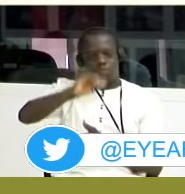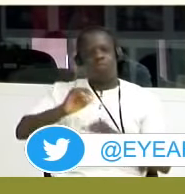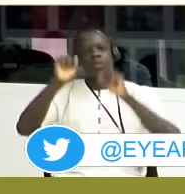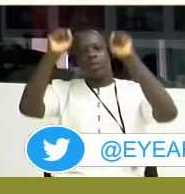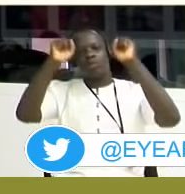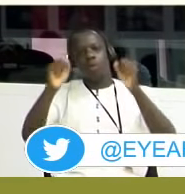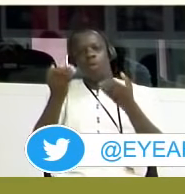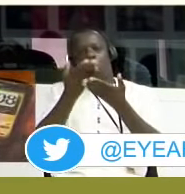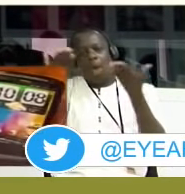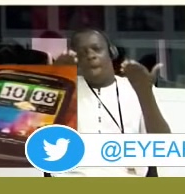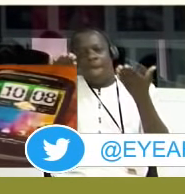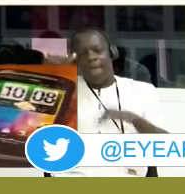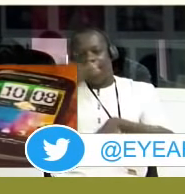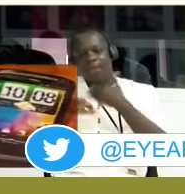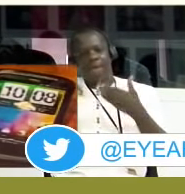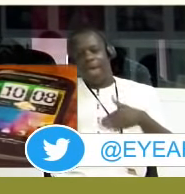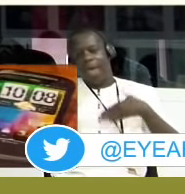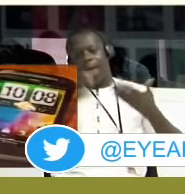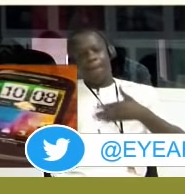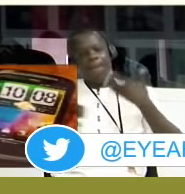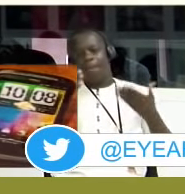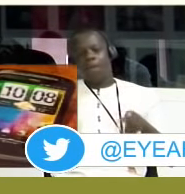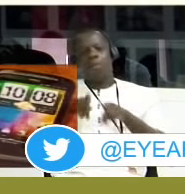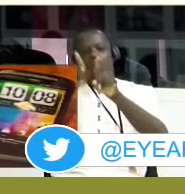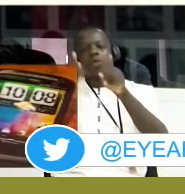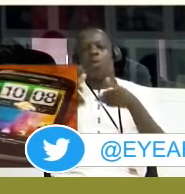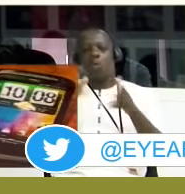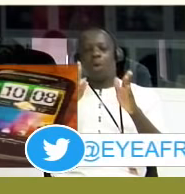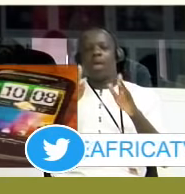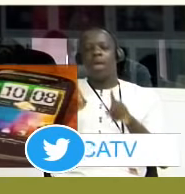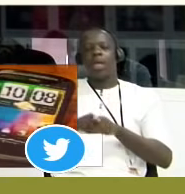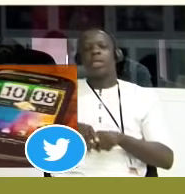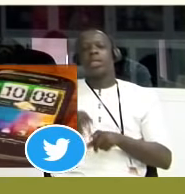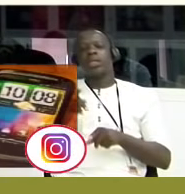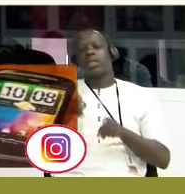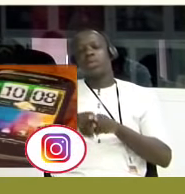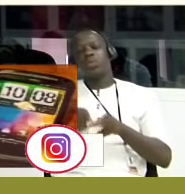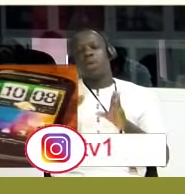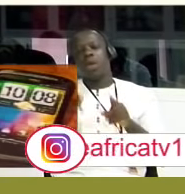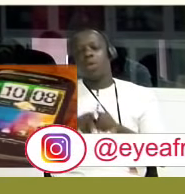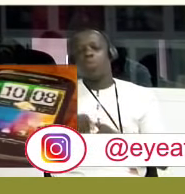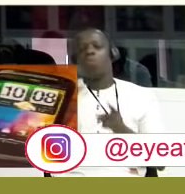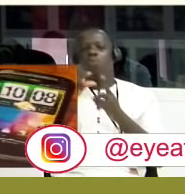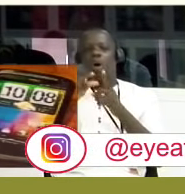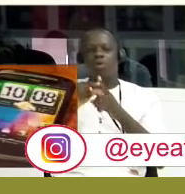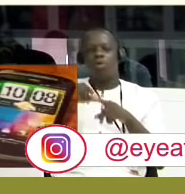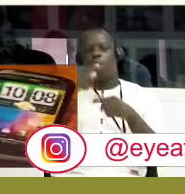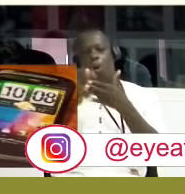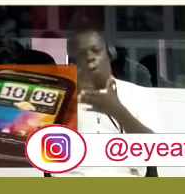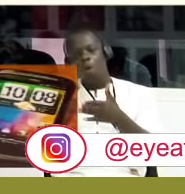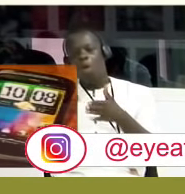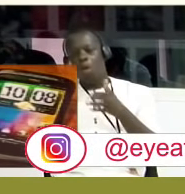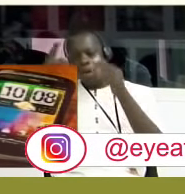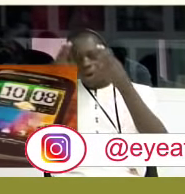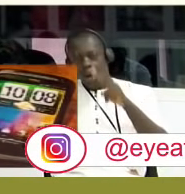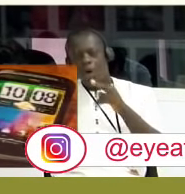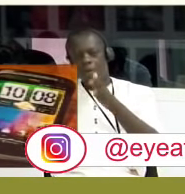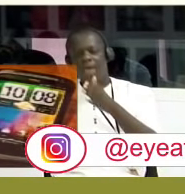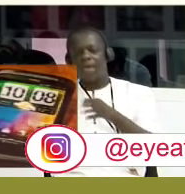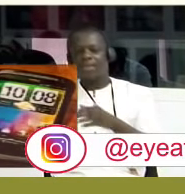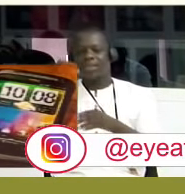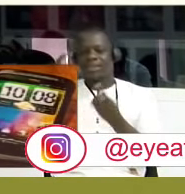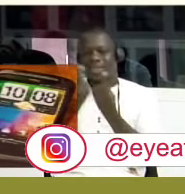or the rhythm things were going. We thought maybe it's not for them